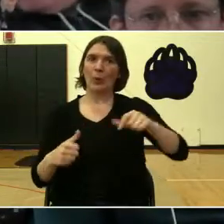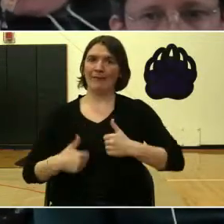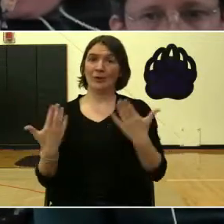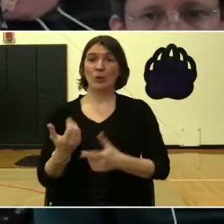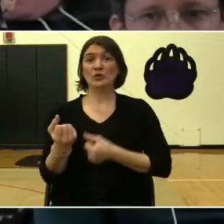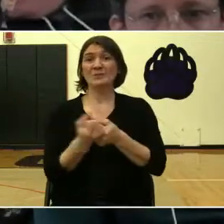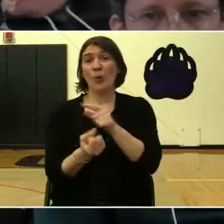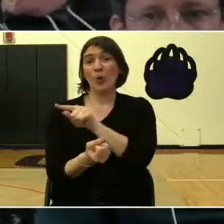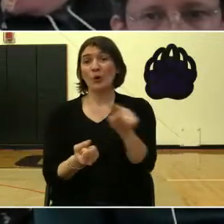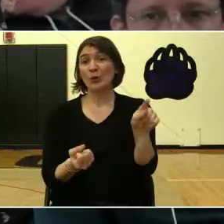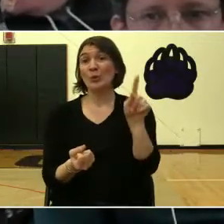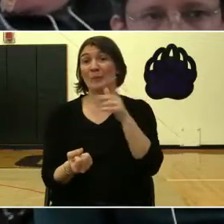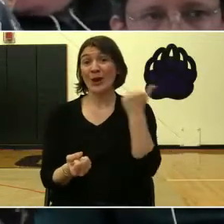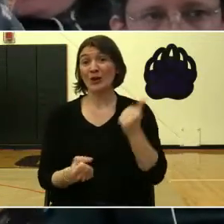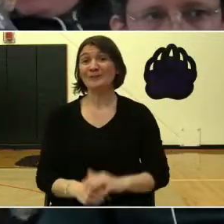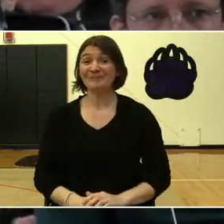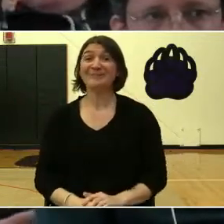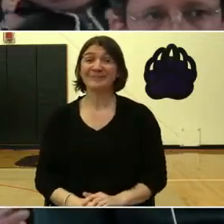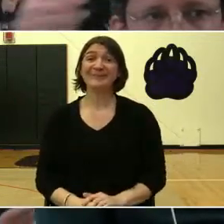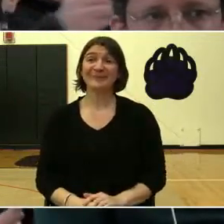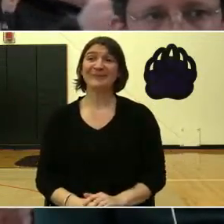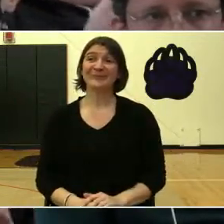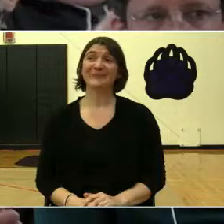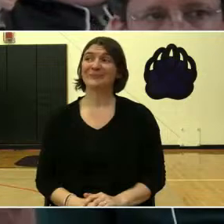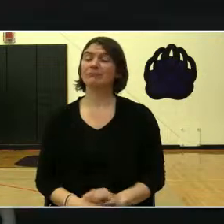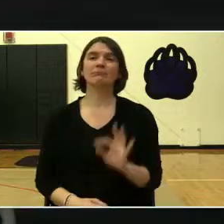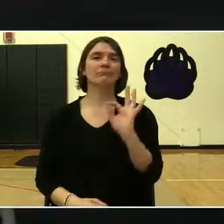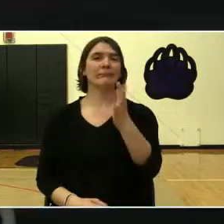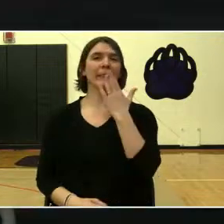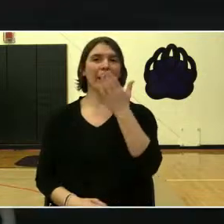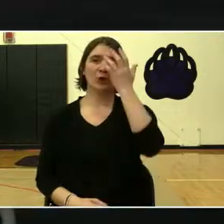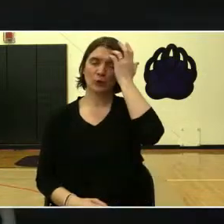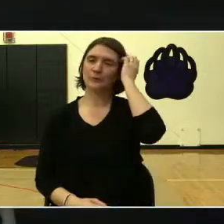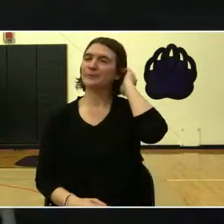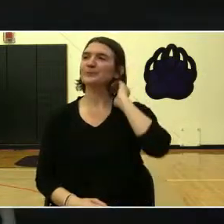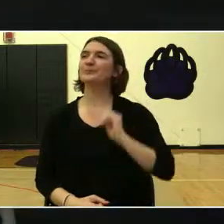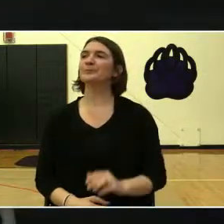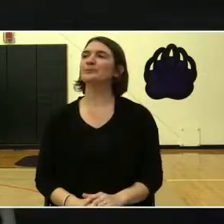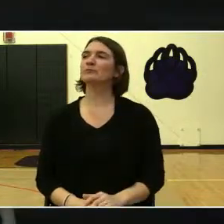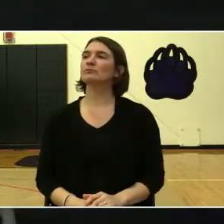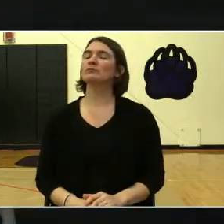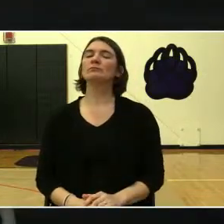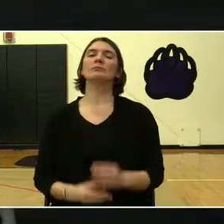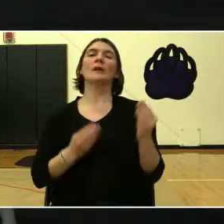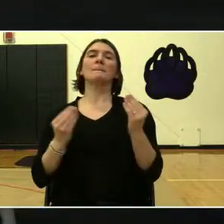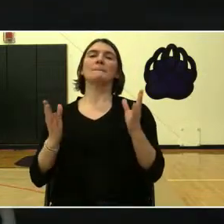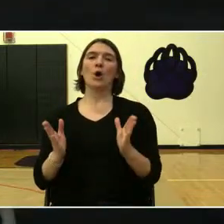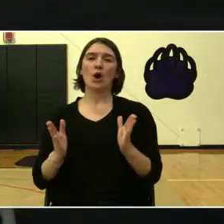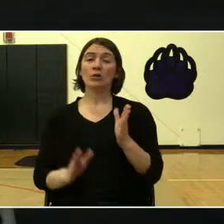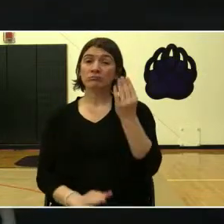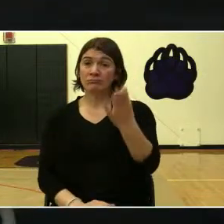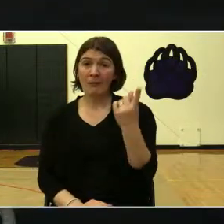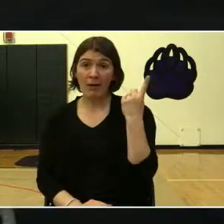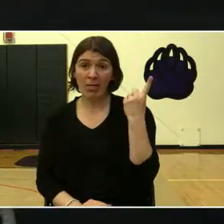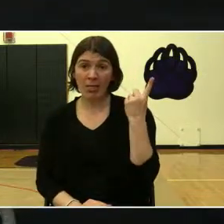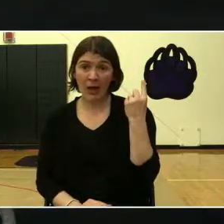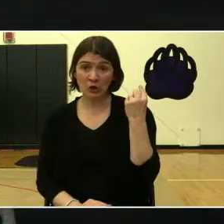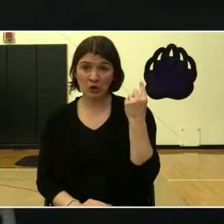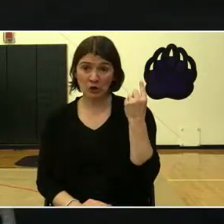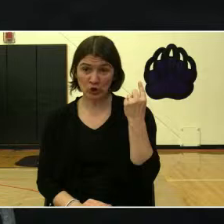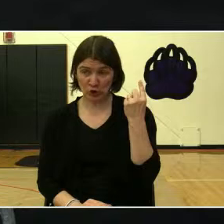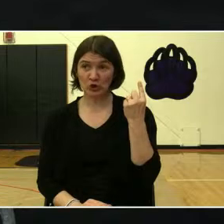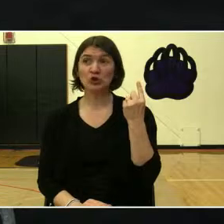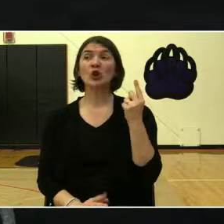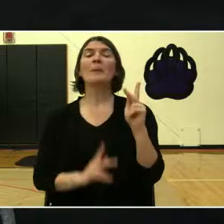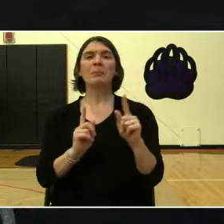support those efforts for our residents thank you Miss gosage I want to note that last year